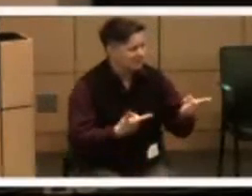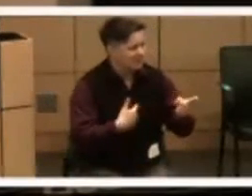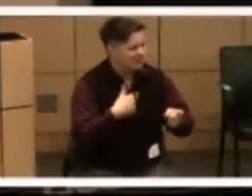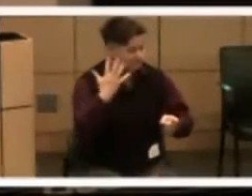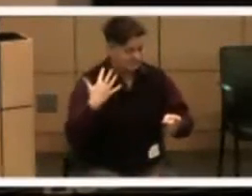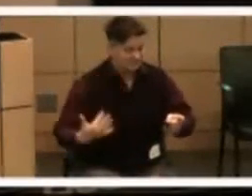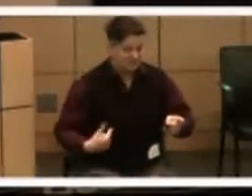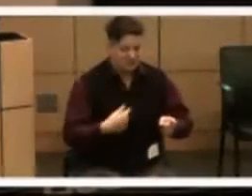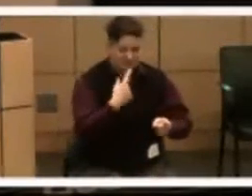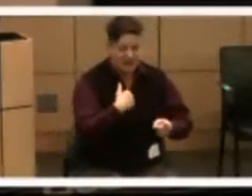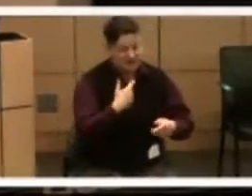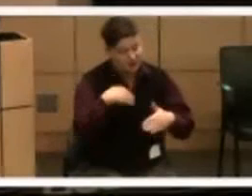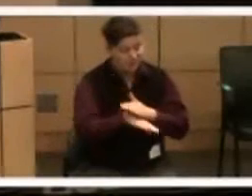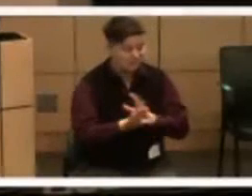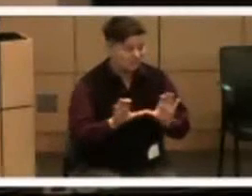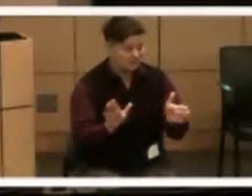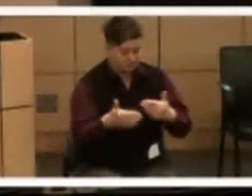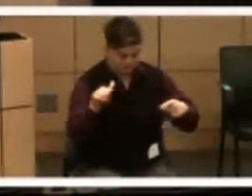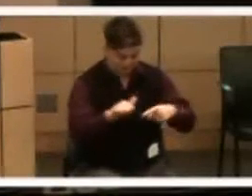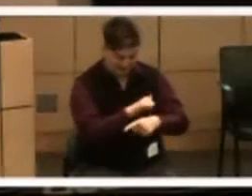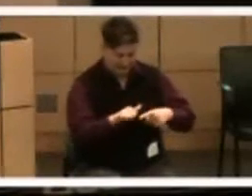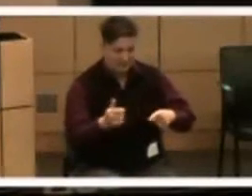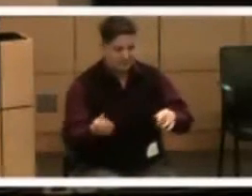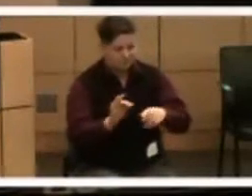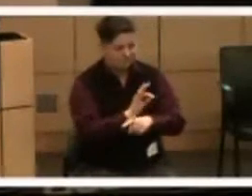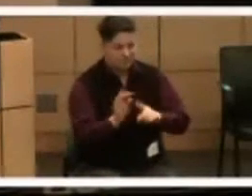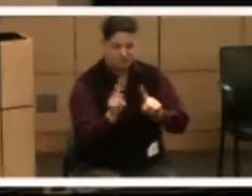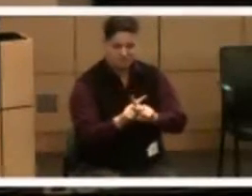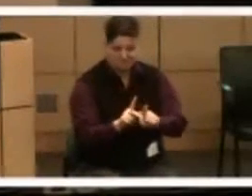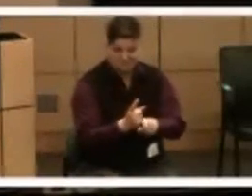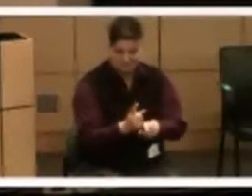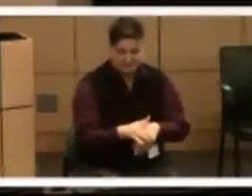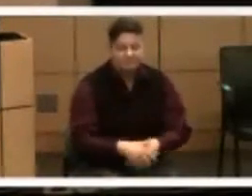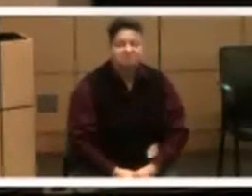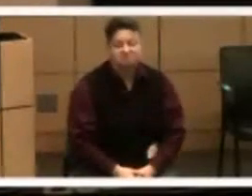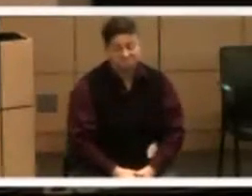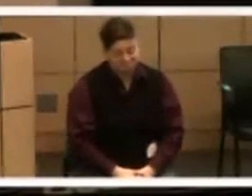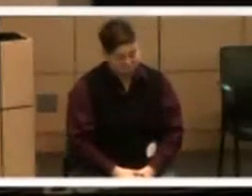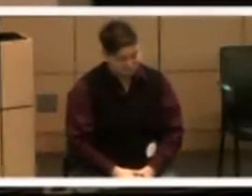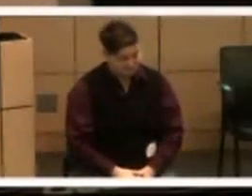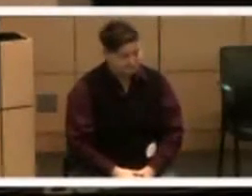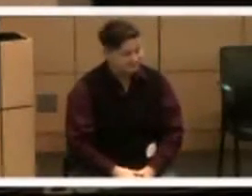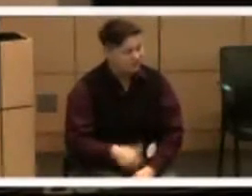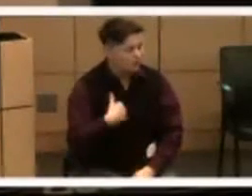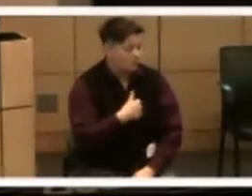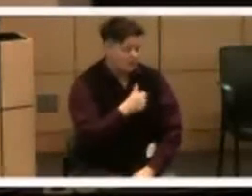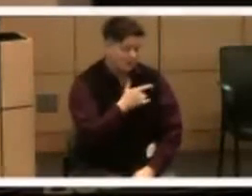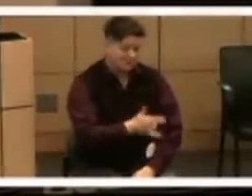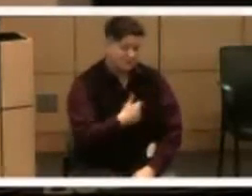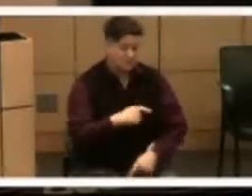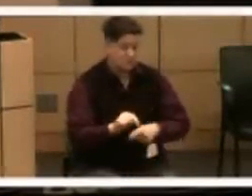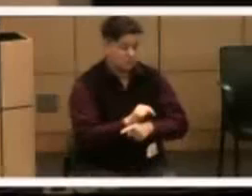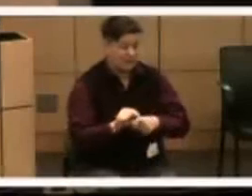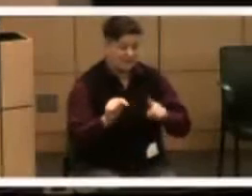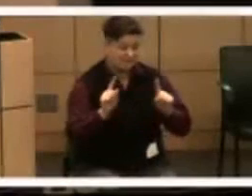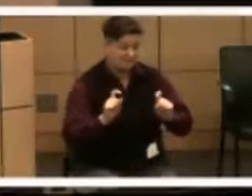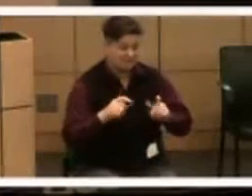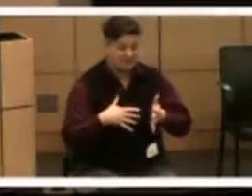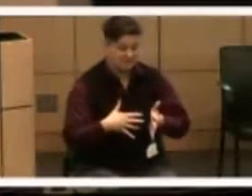there as well, more functional environment. Yeah, I mean, I think it would be, we don't tend to do training studies. We've talked about,